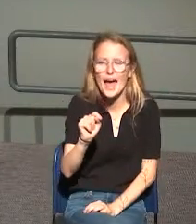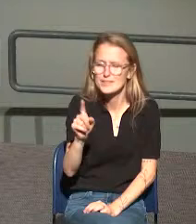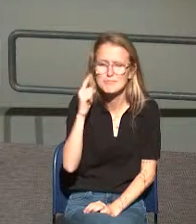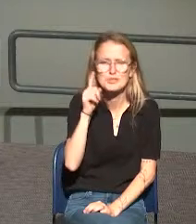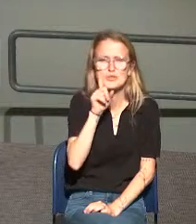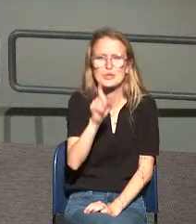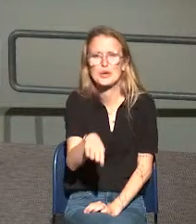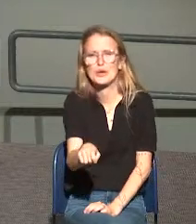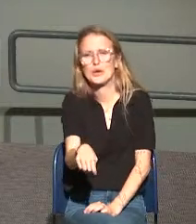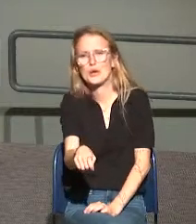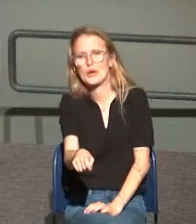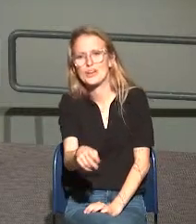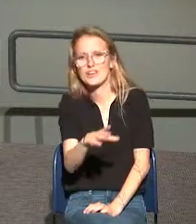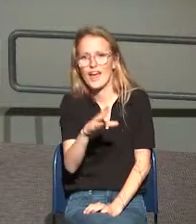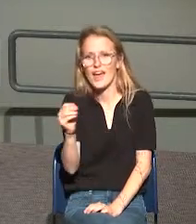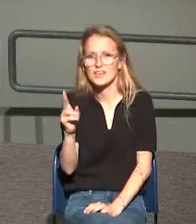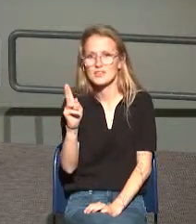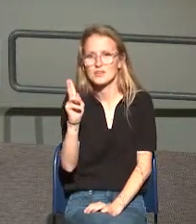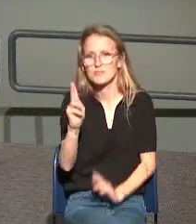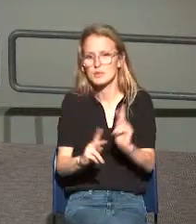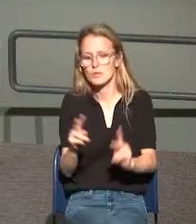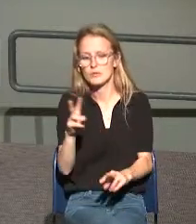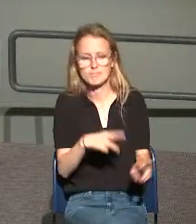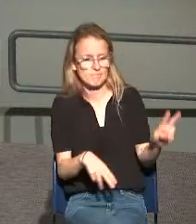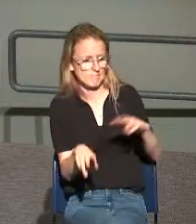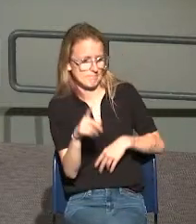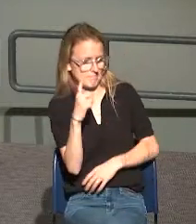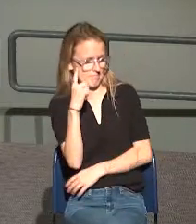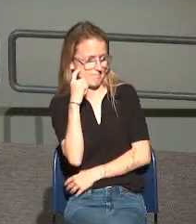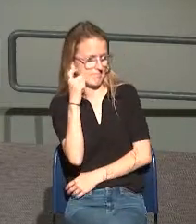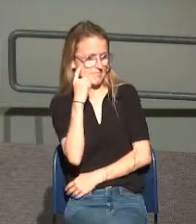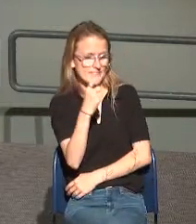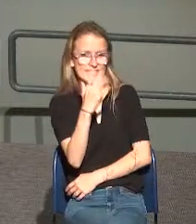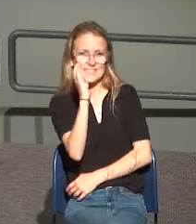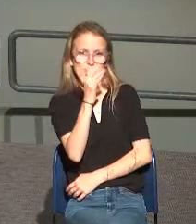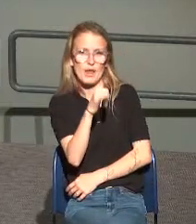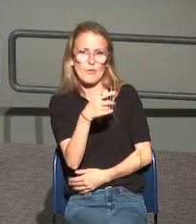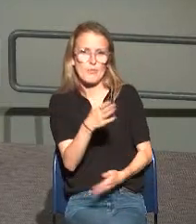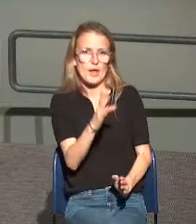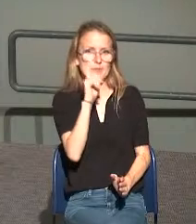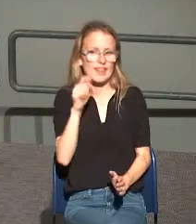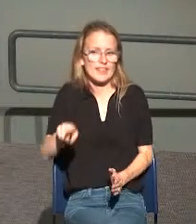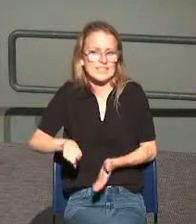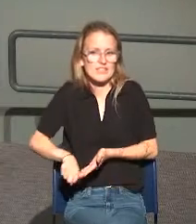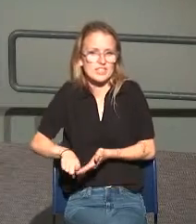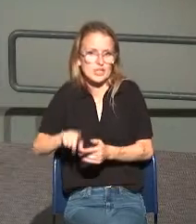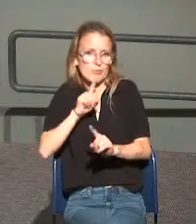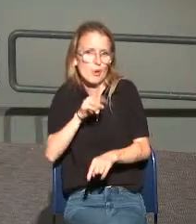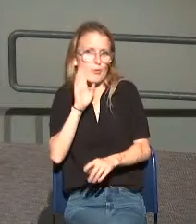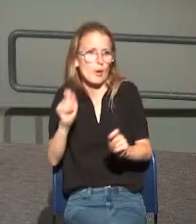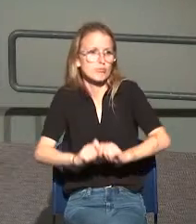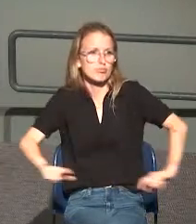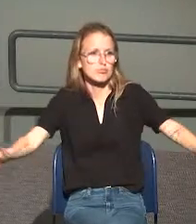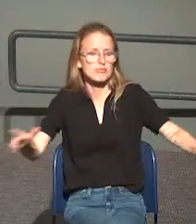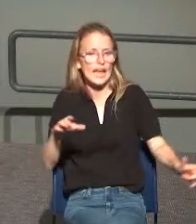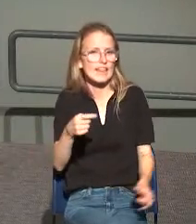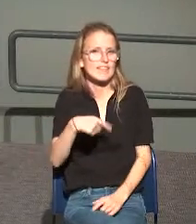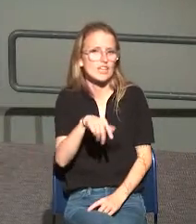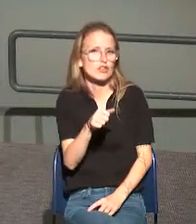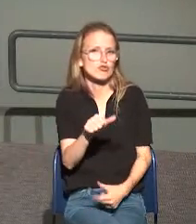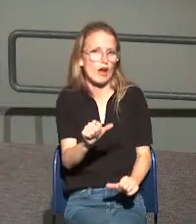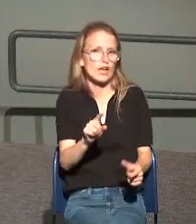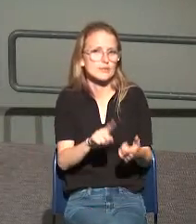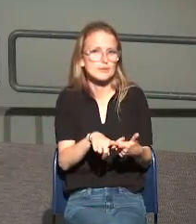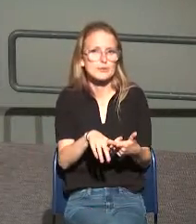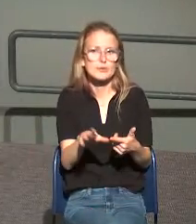that thought, yeah, they're only doing that because this report's about to come out, and it's really, really bad, and they're trying to deflect attention away